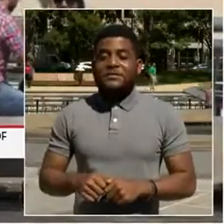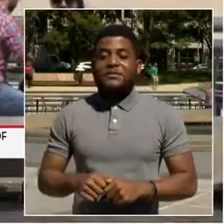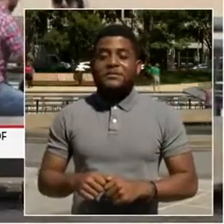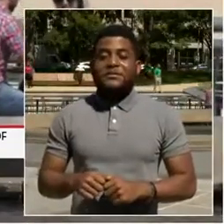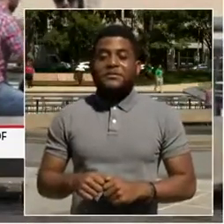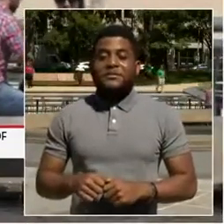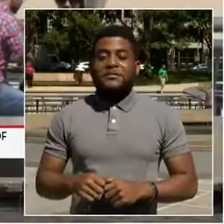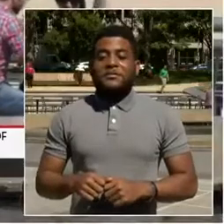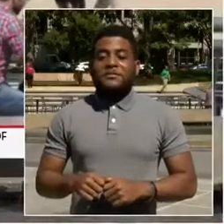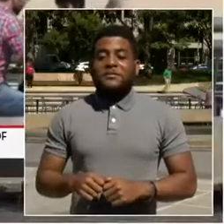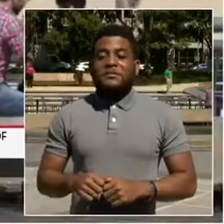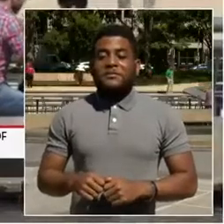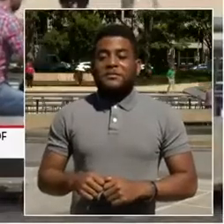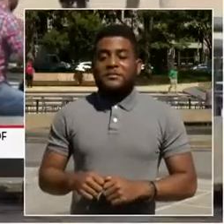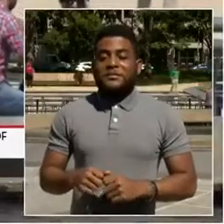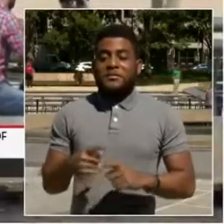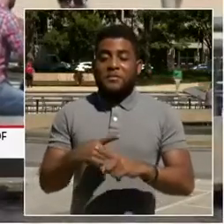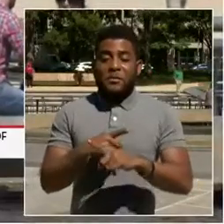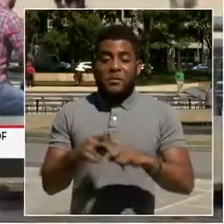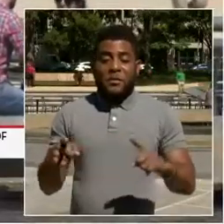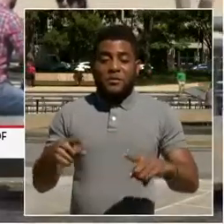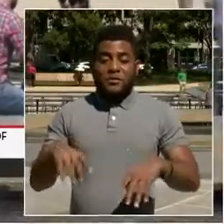become known